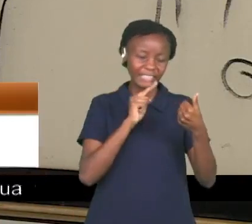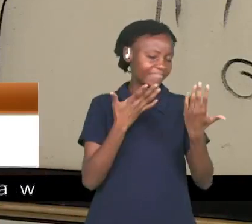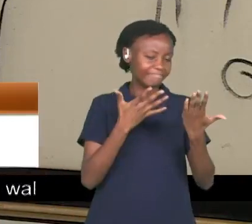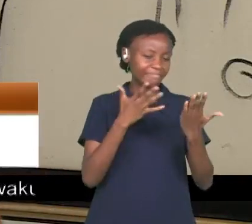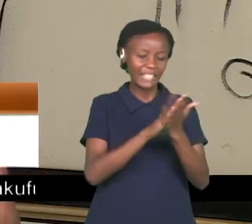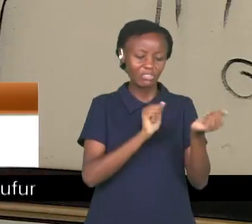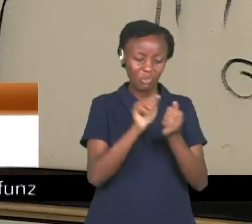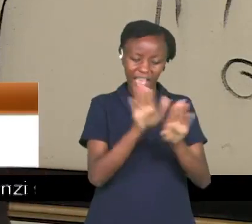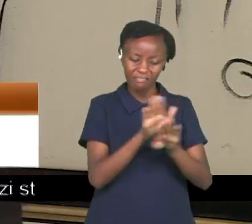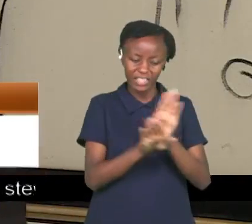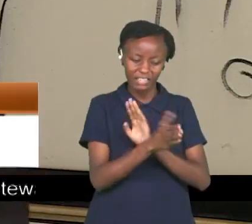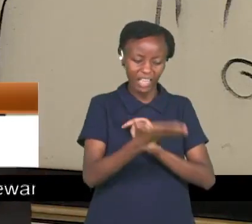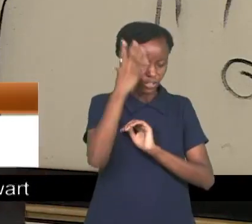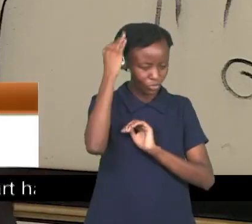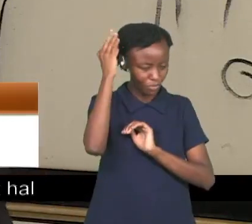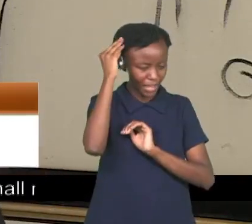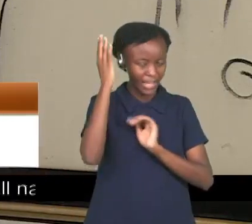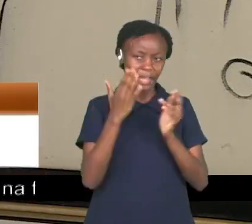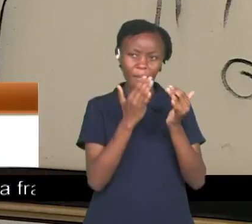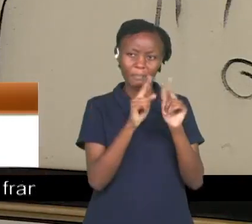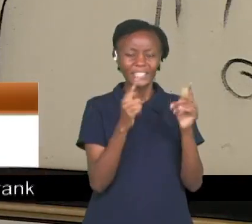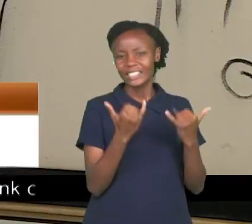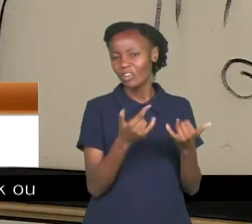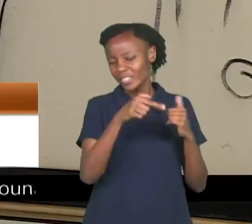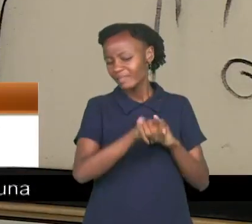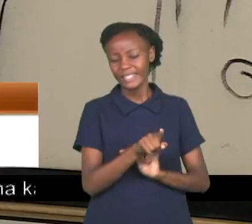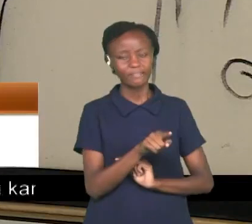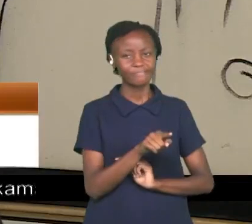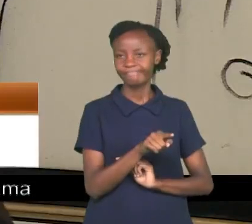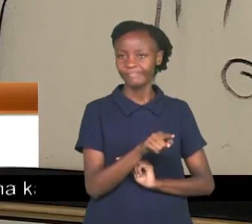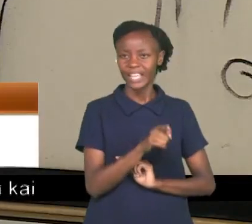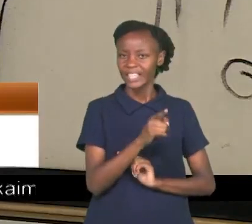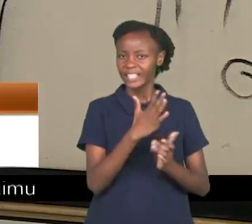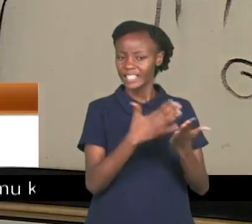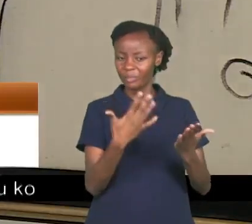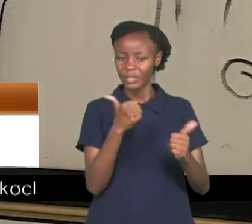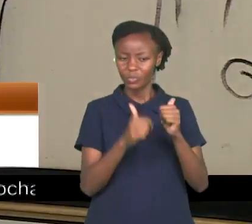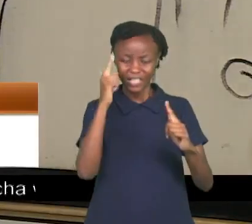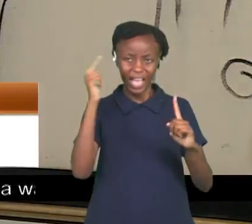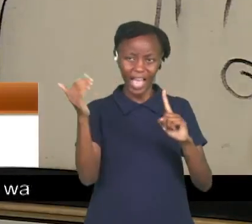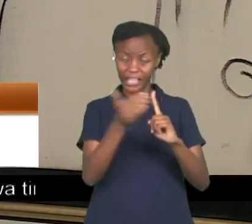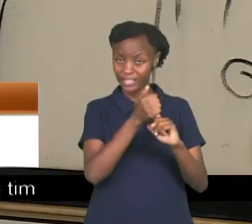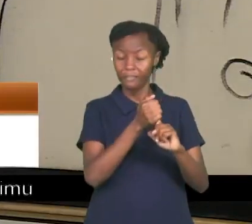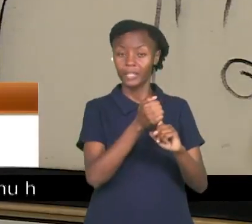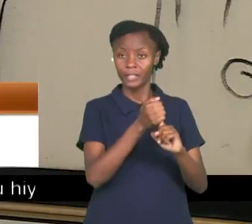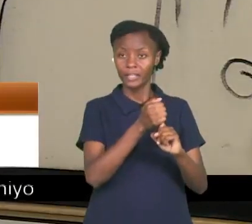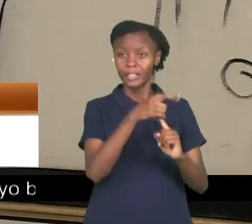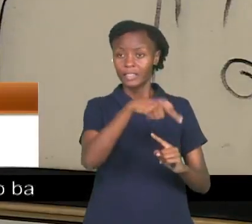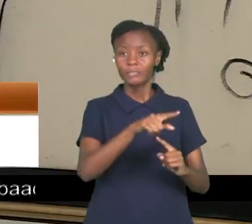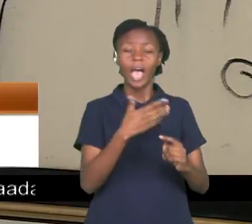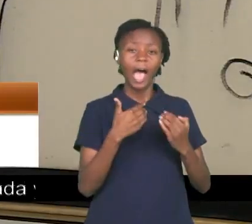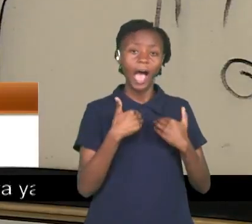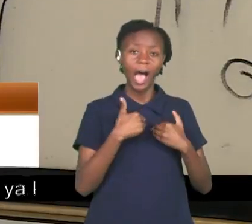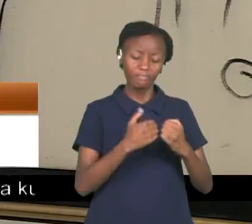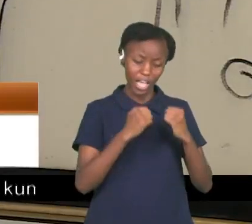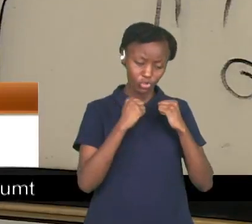had. So for them, it was, you know, that thing that they were achieving, the ultimate thing that they were achieving was to have a